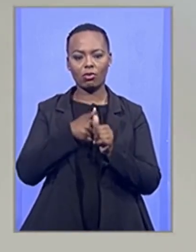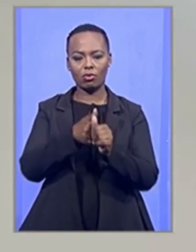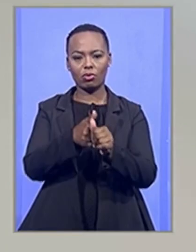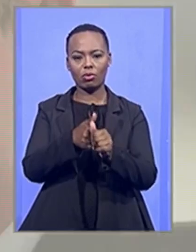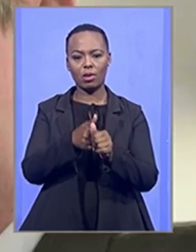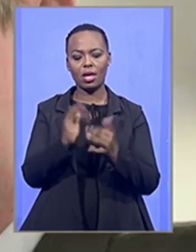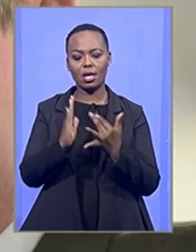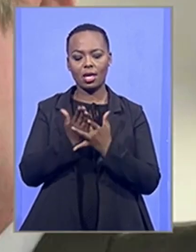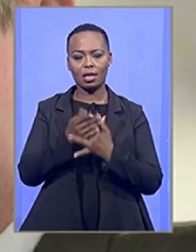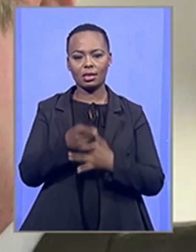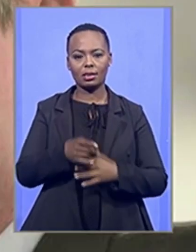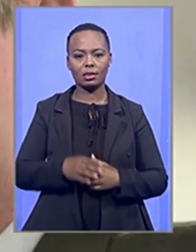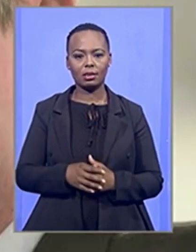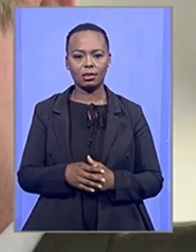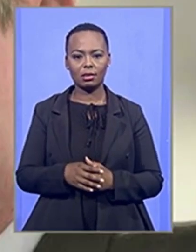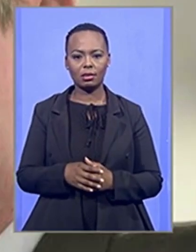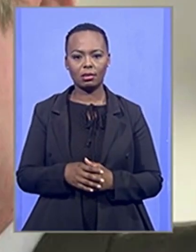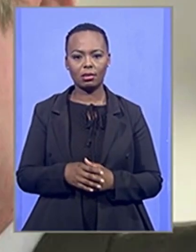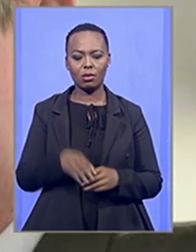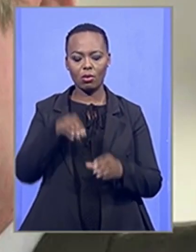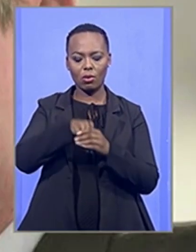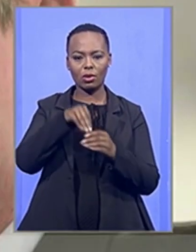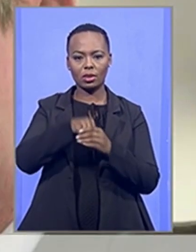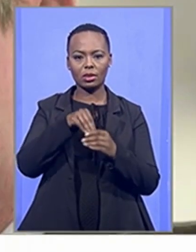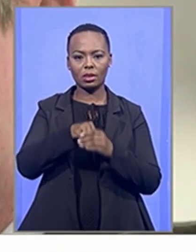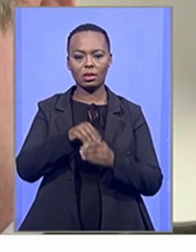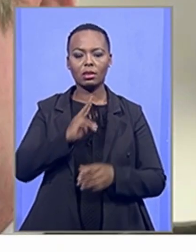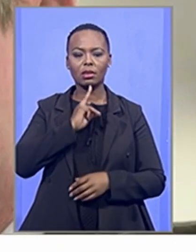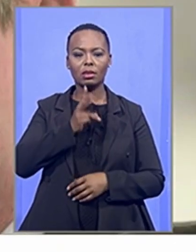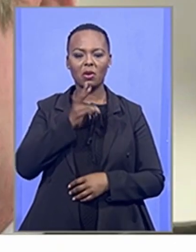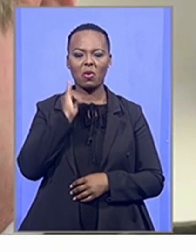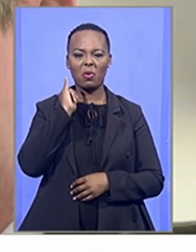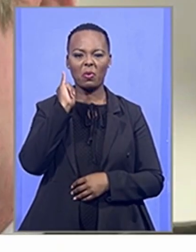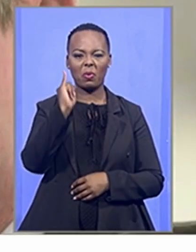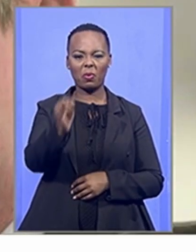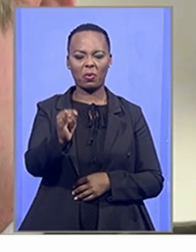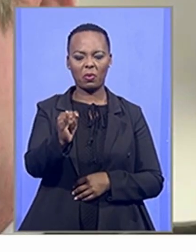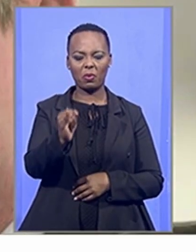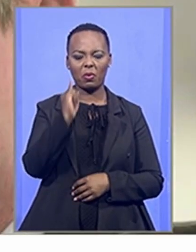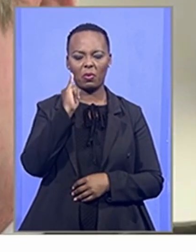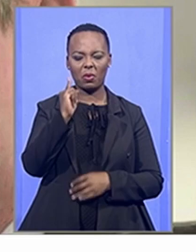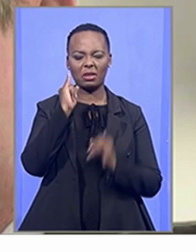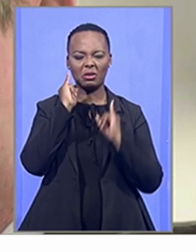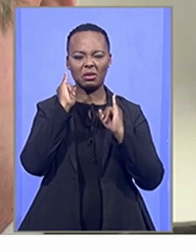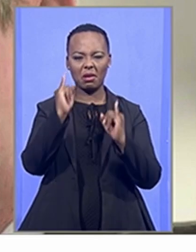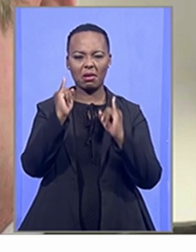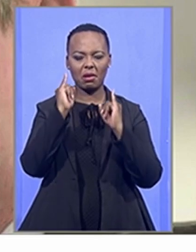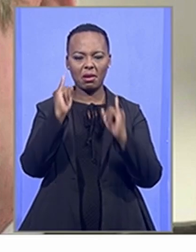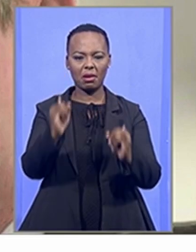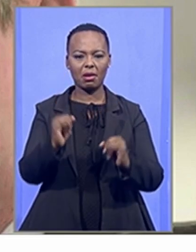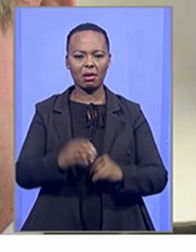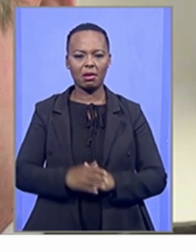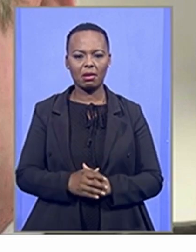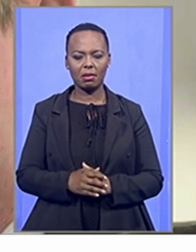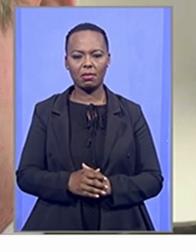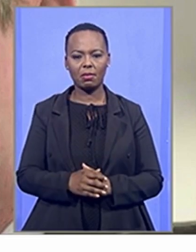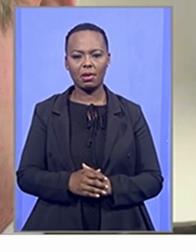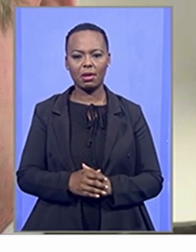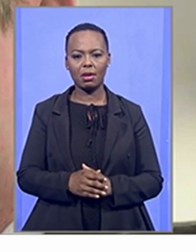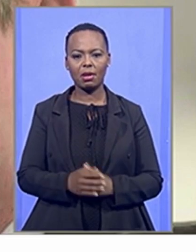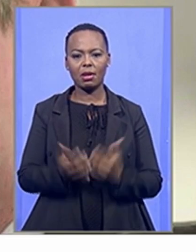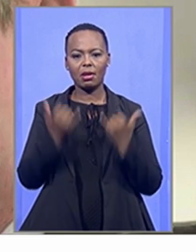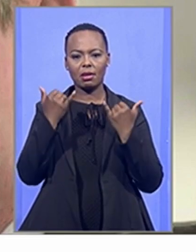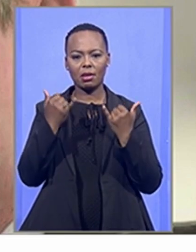enumerako. The content of this voice note is horrific and deplorable. It no doubt constitutes prima